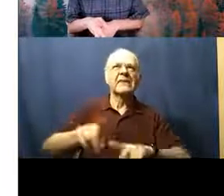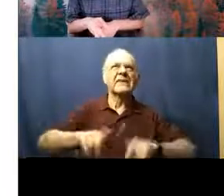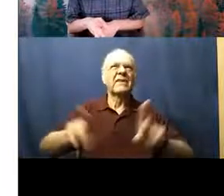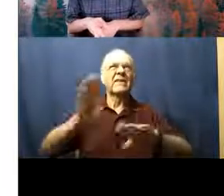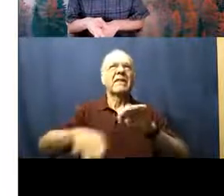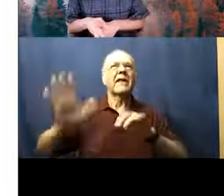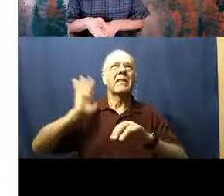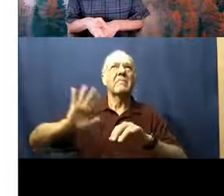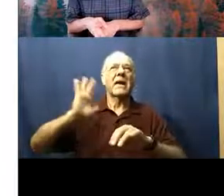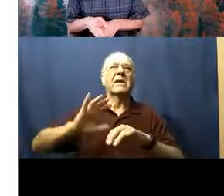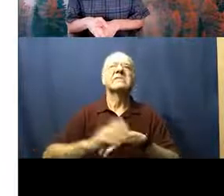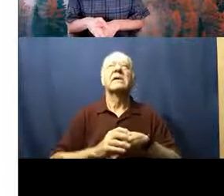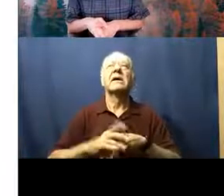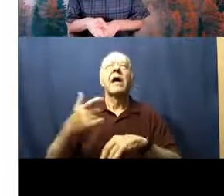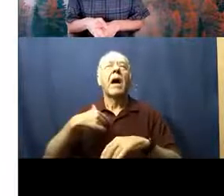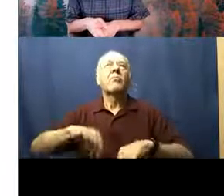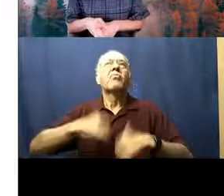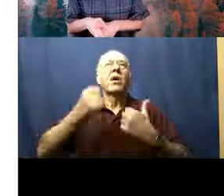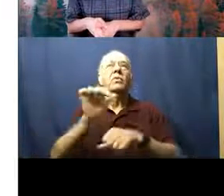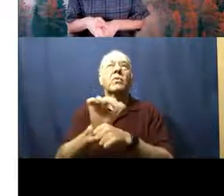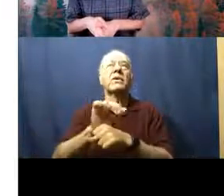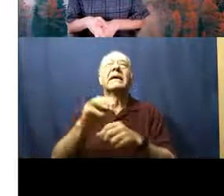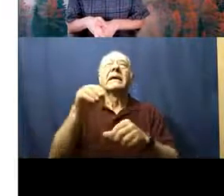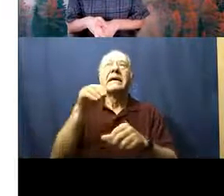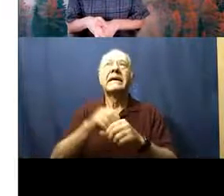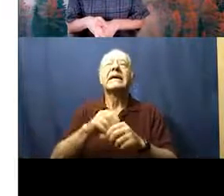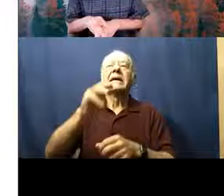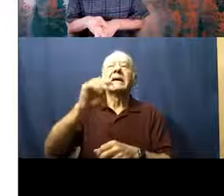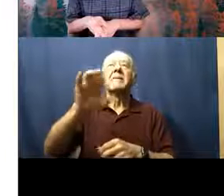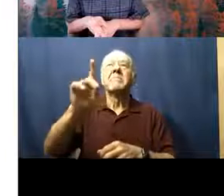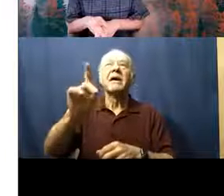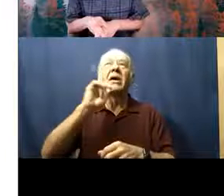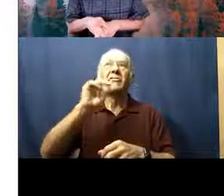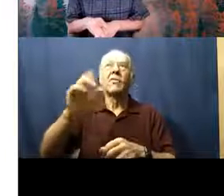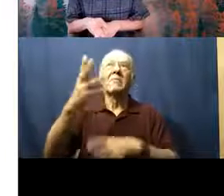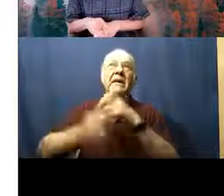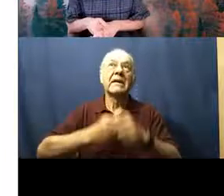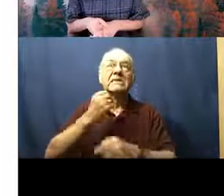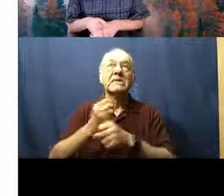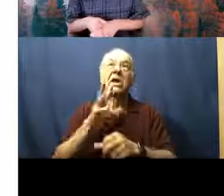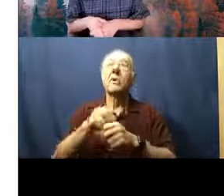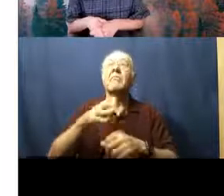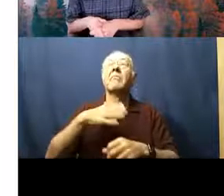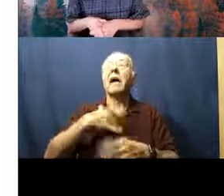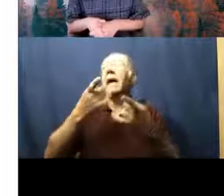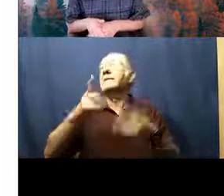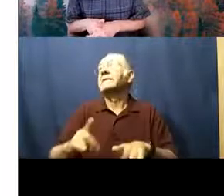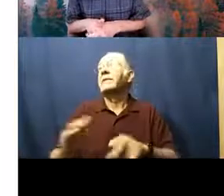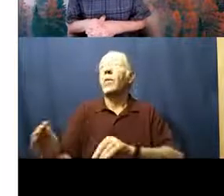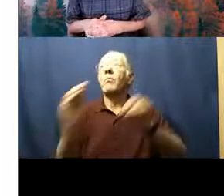past. I'm proud to work in Medicaid for all of these years, including my accidental move to